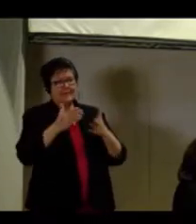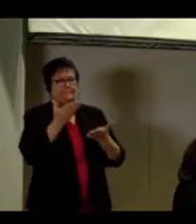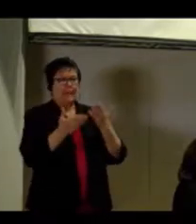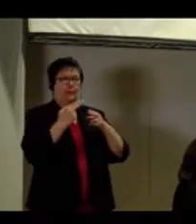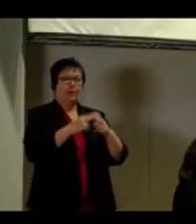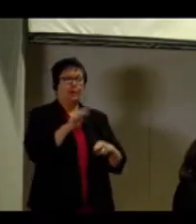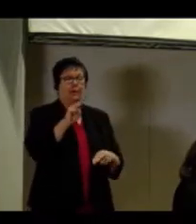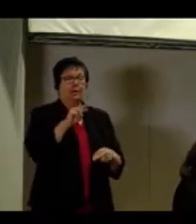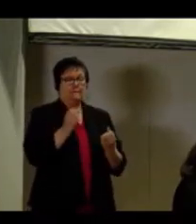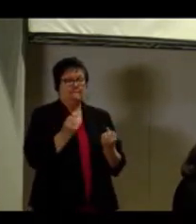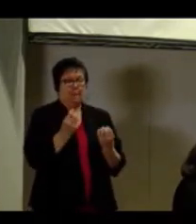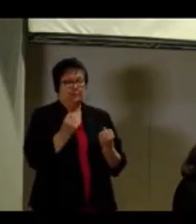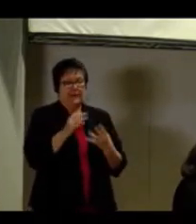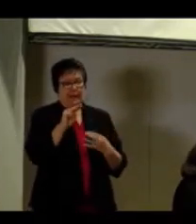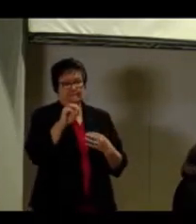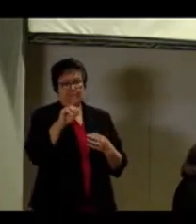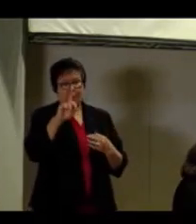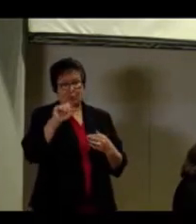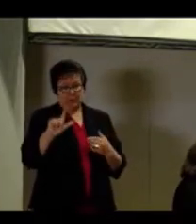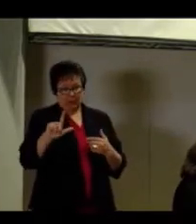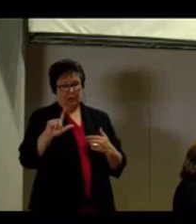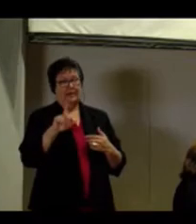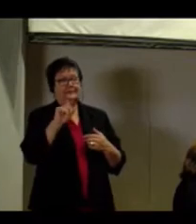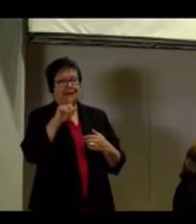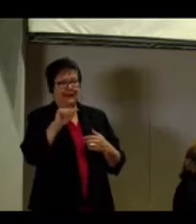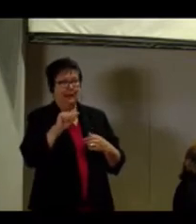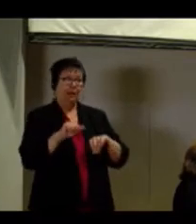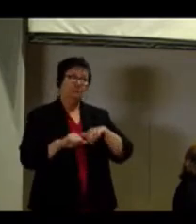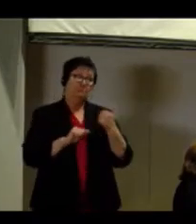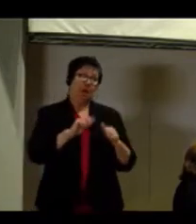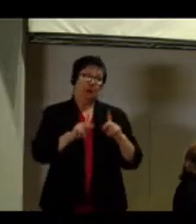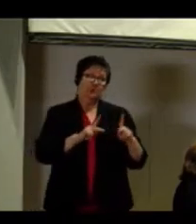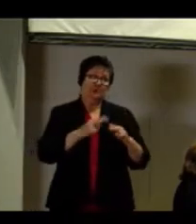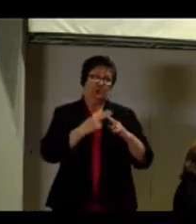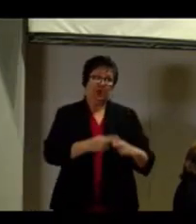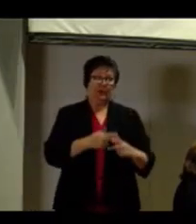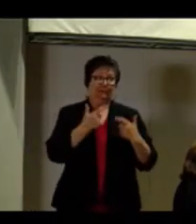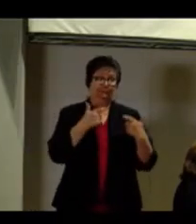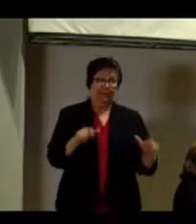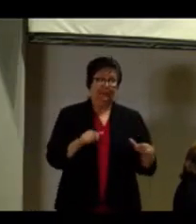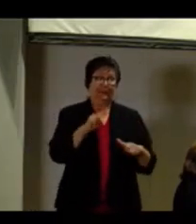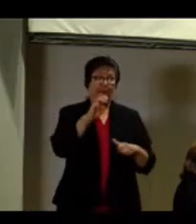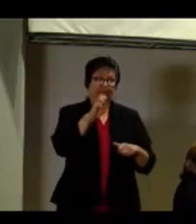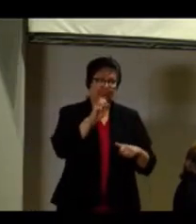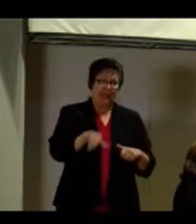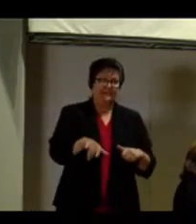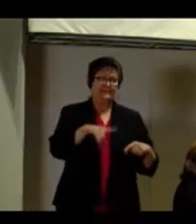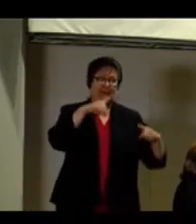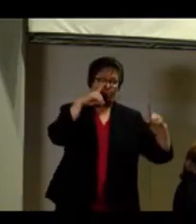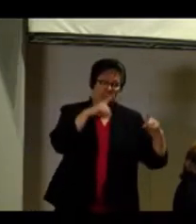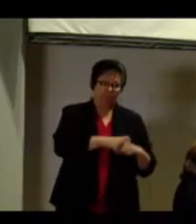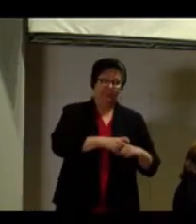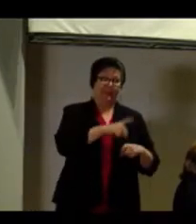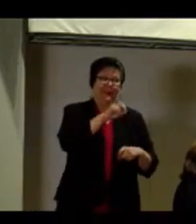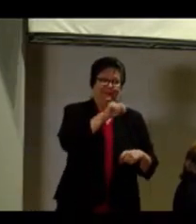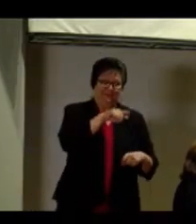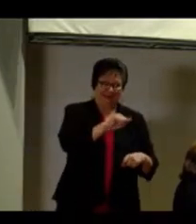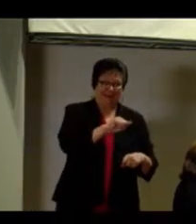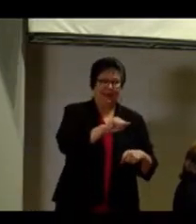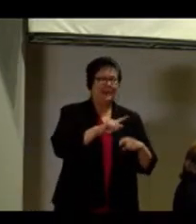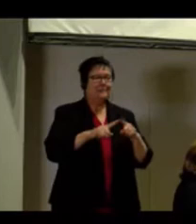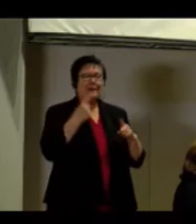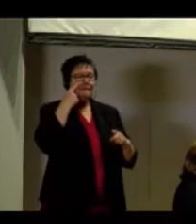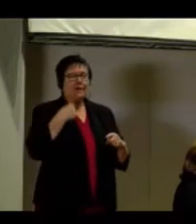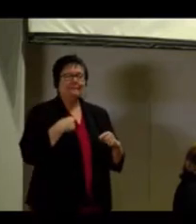data. Other people might call it big, messy, and complicated data. But I think some of that is also really